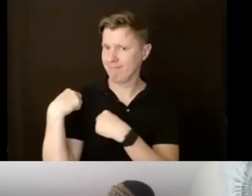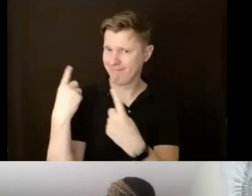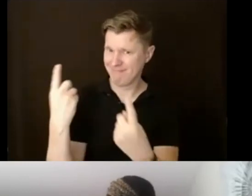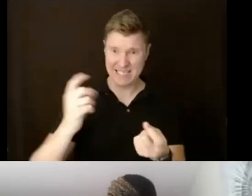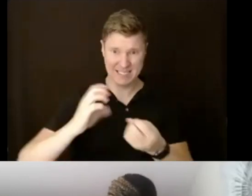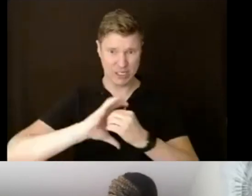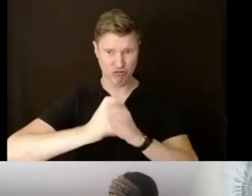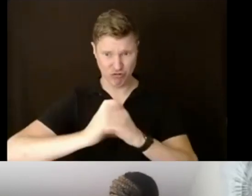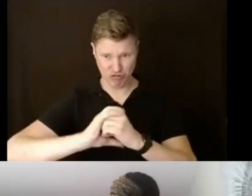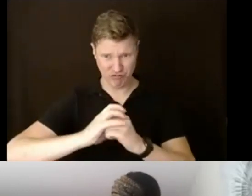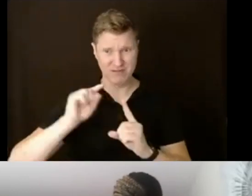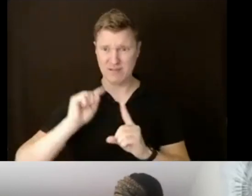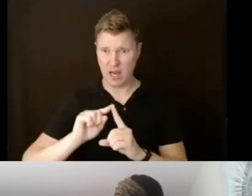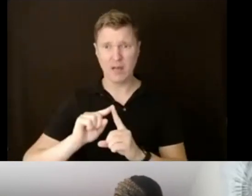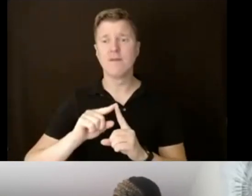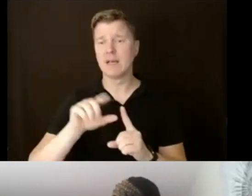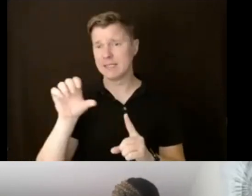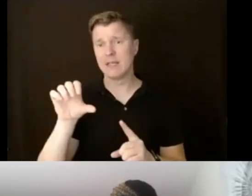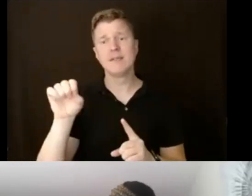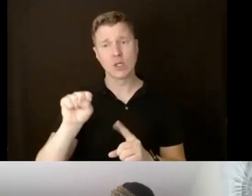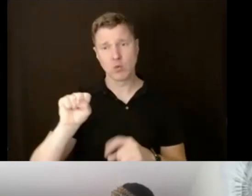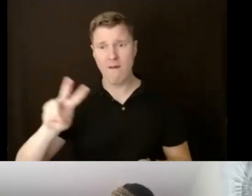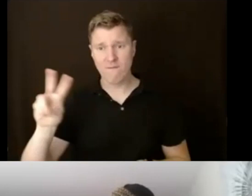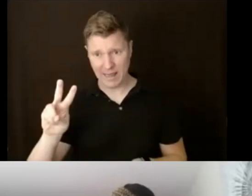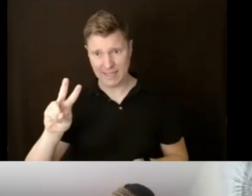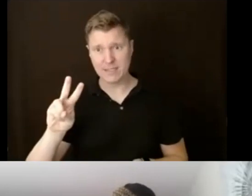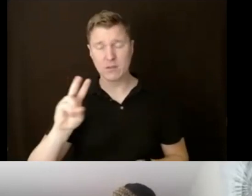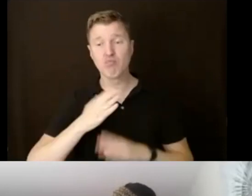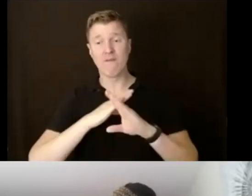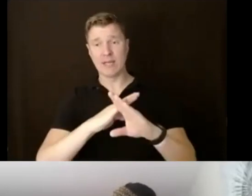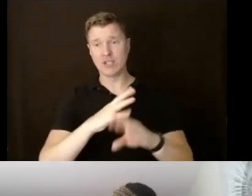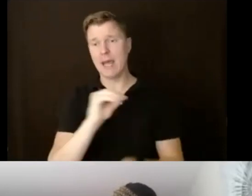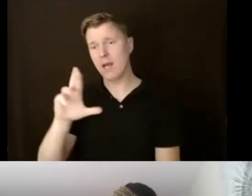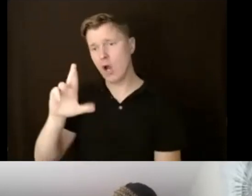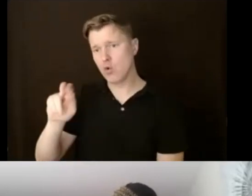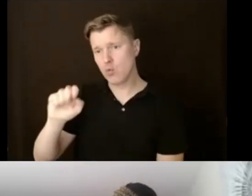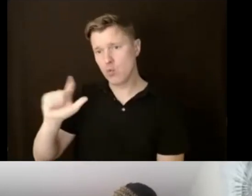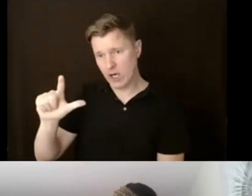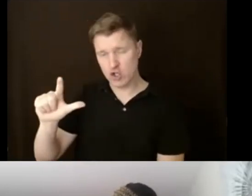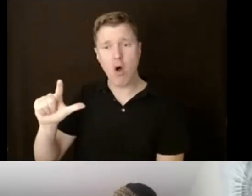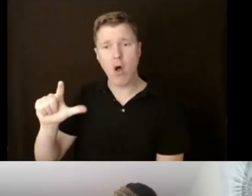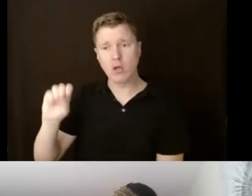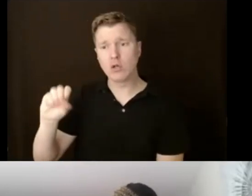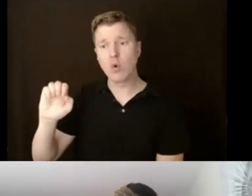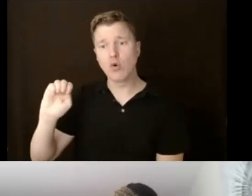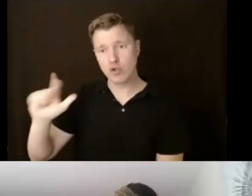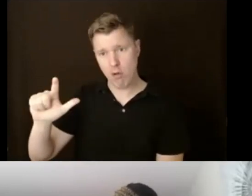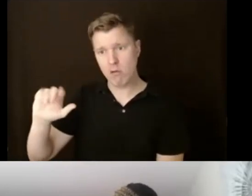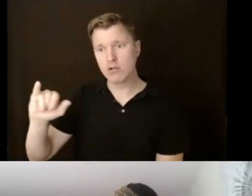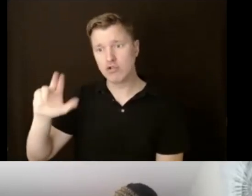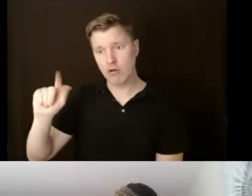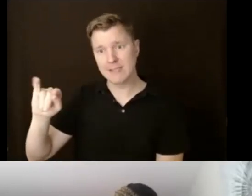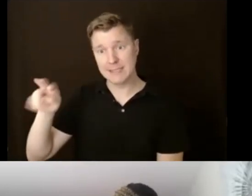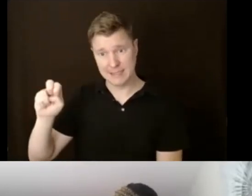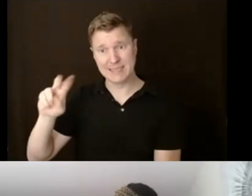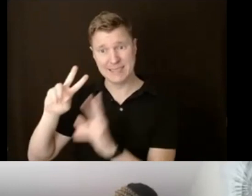sexual violence prevention and racial and social justice issues. So we know that in order to